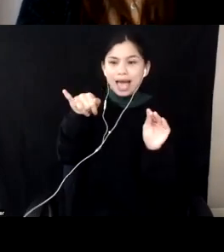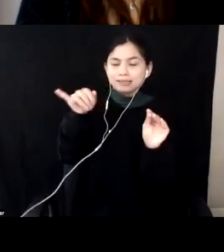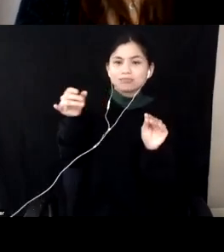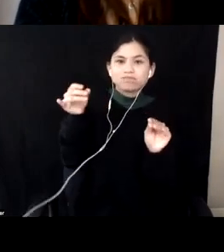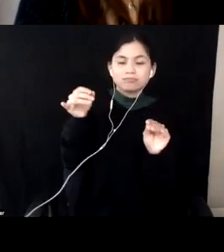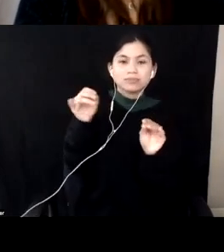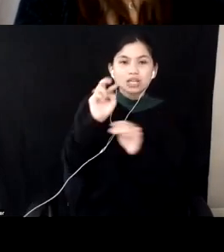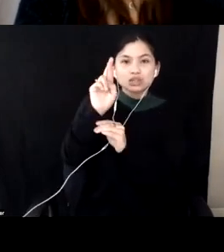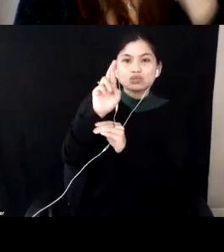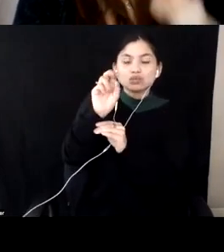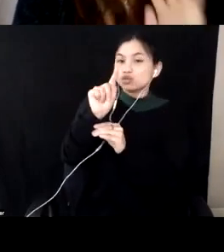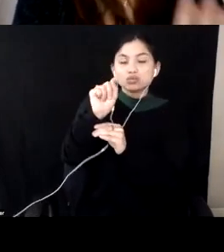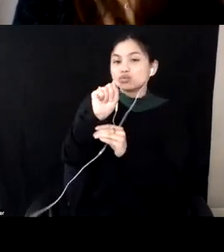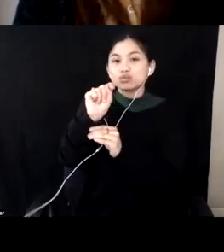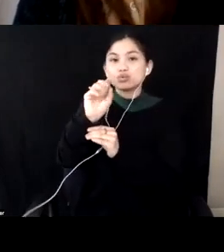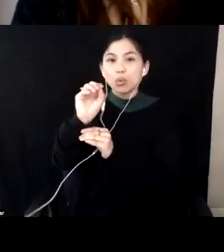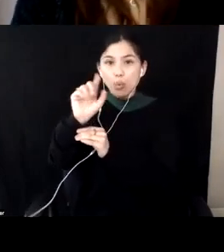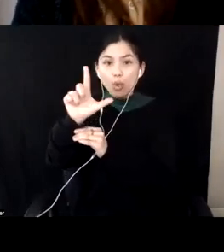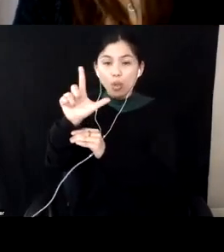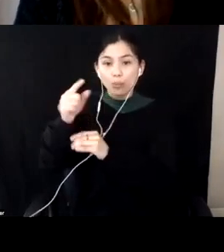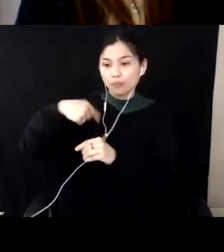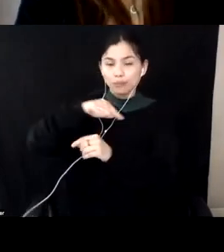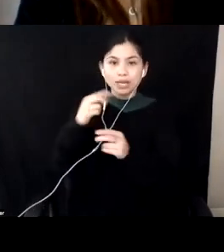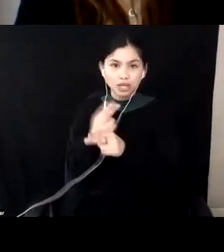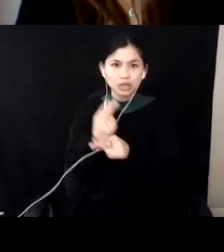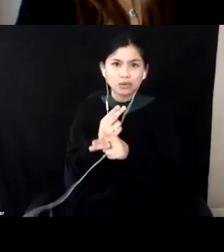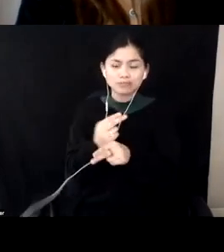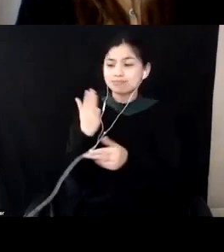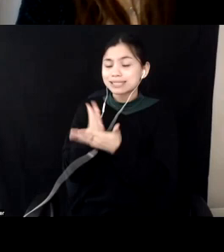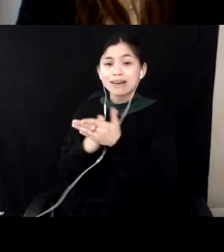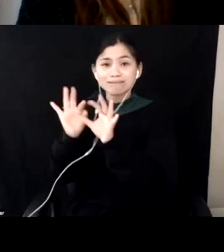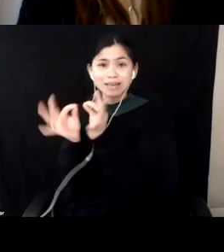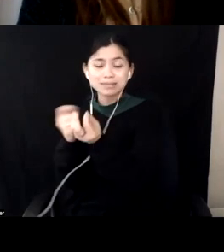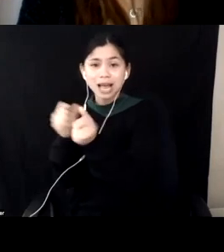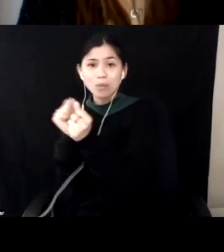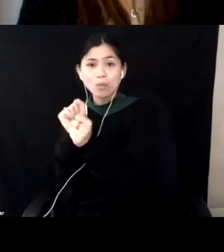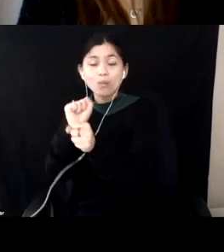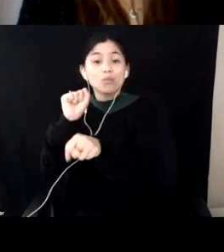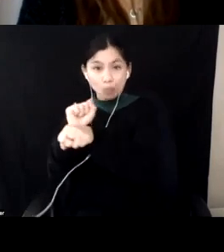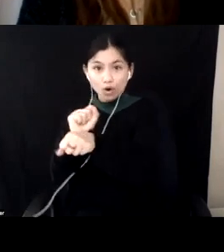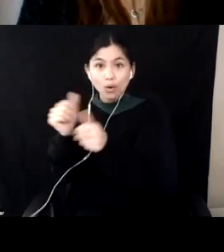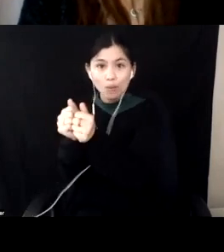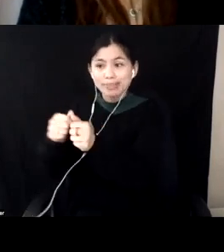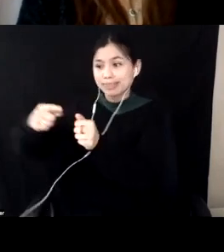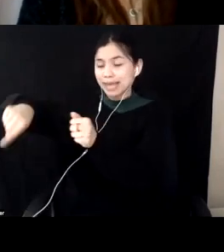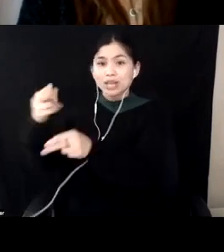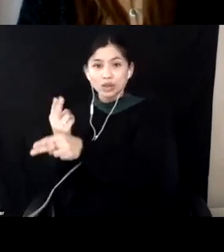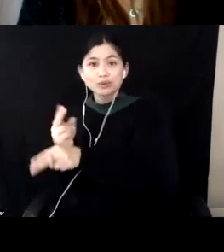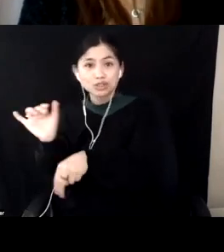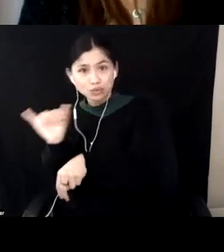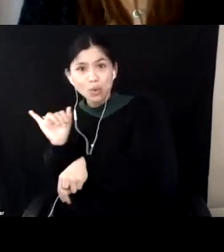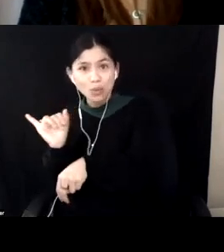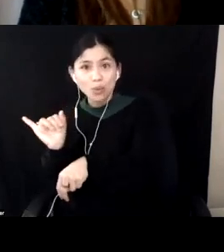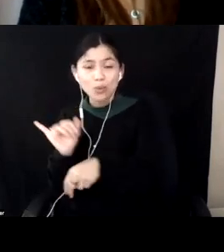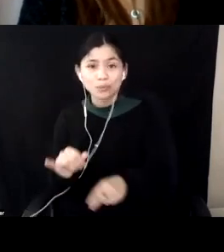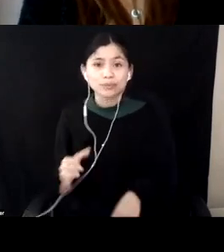And some of the families that I work with, they actually use this in a great way. So they use this and